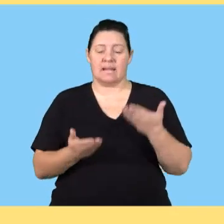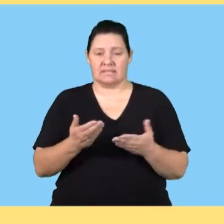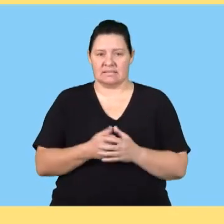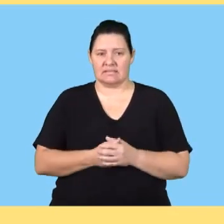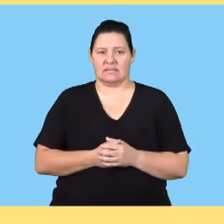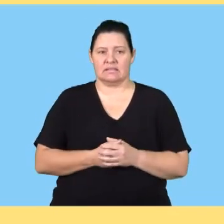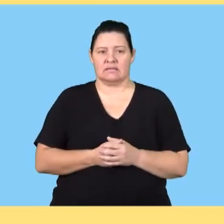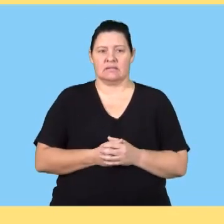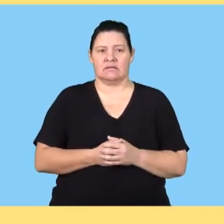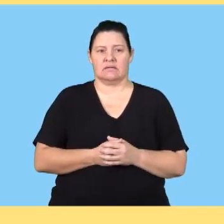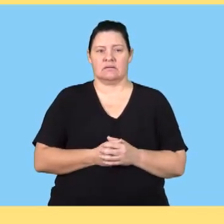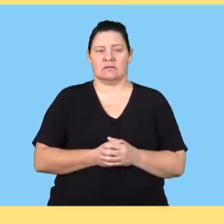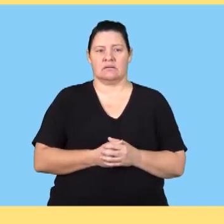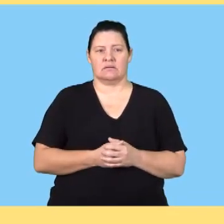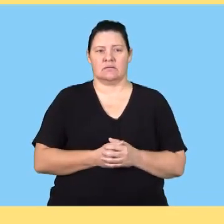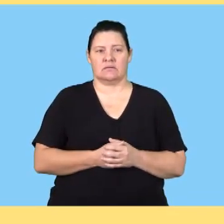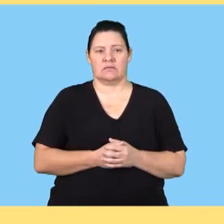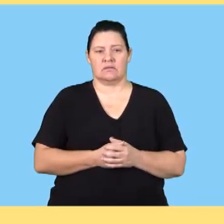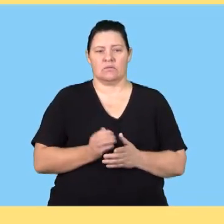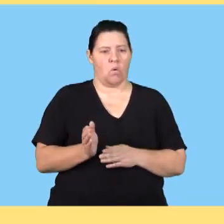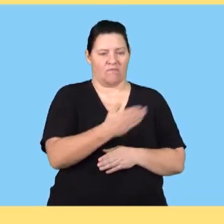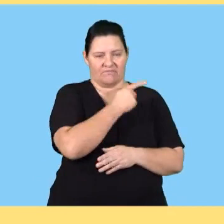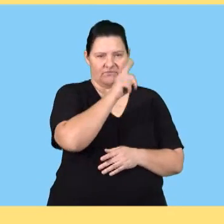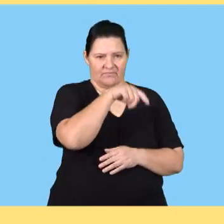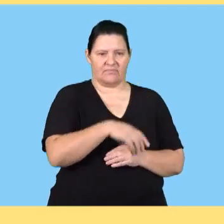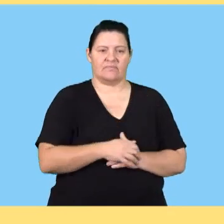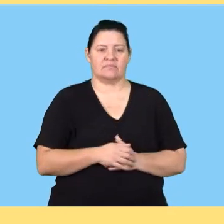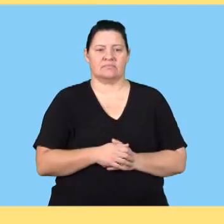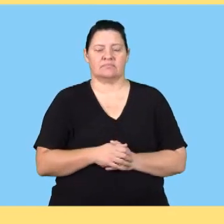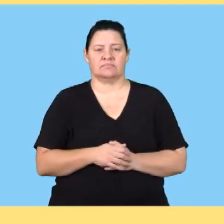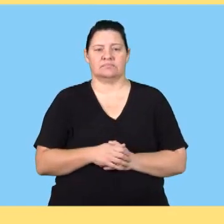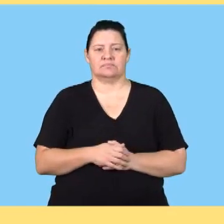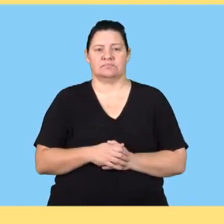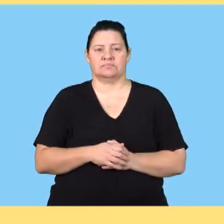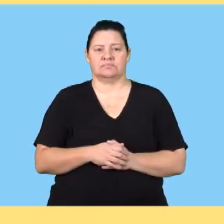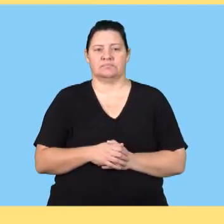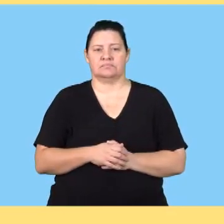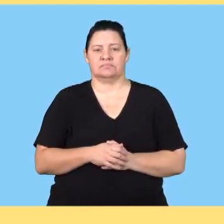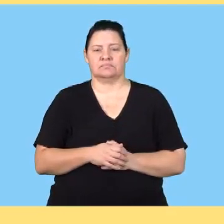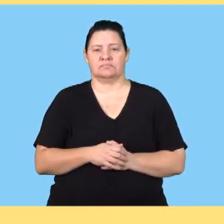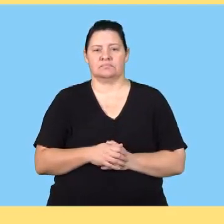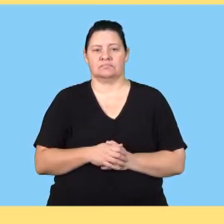balance for, okay, let me just take that off.